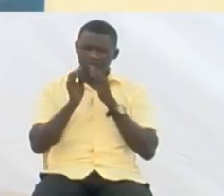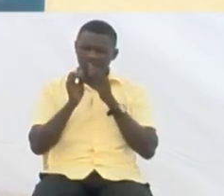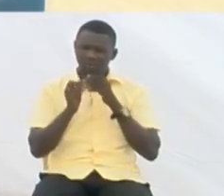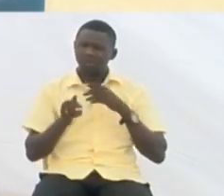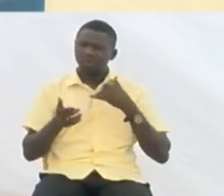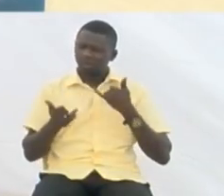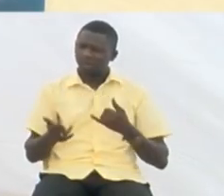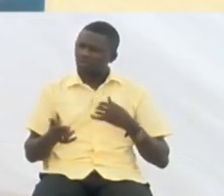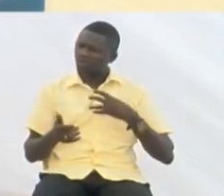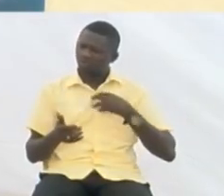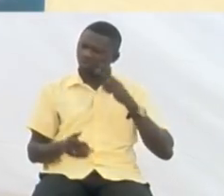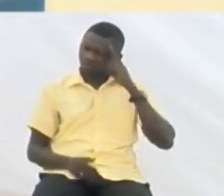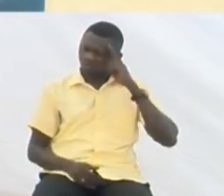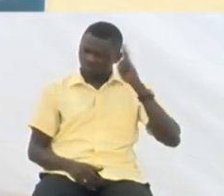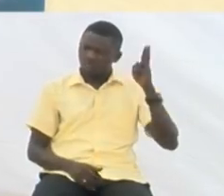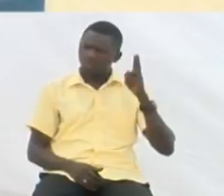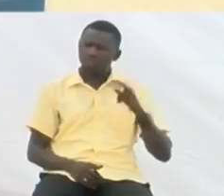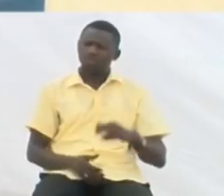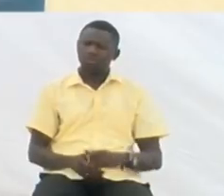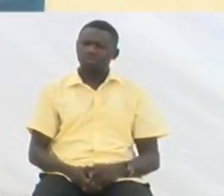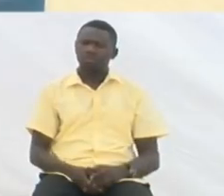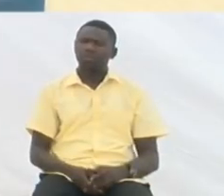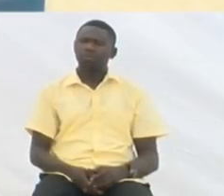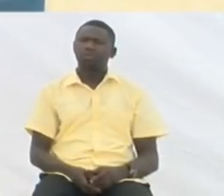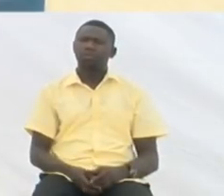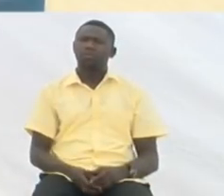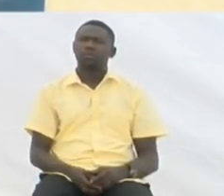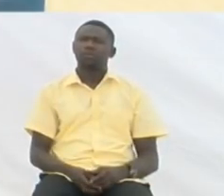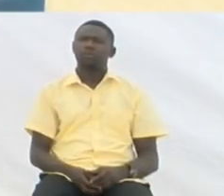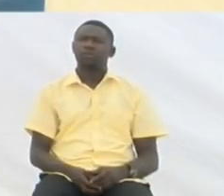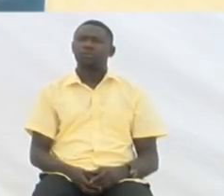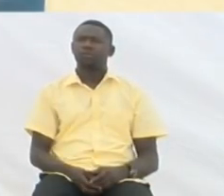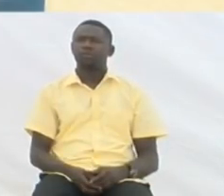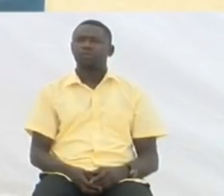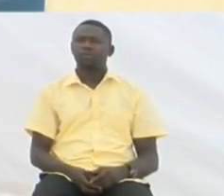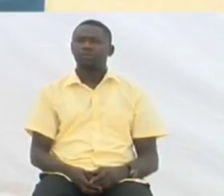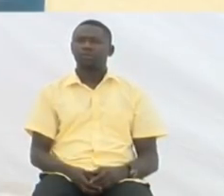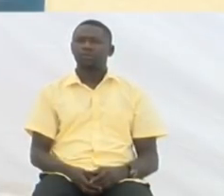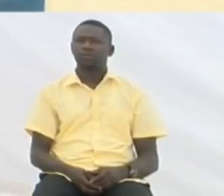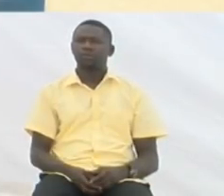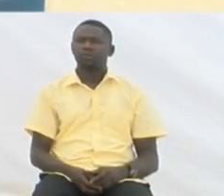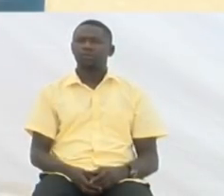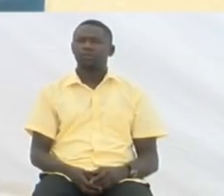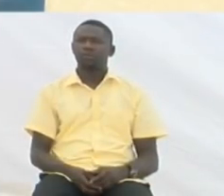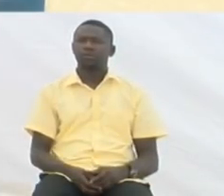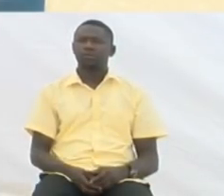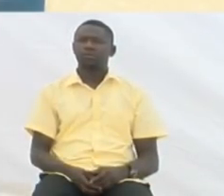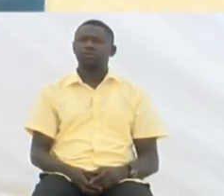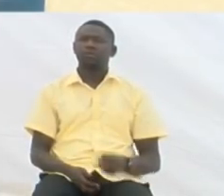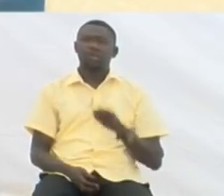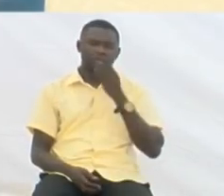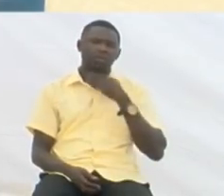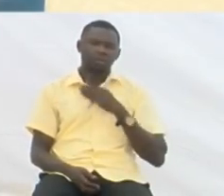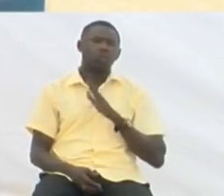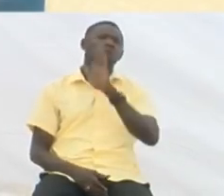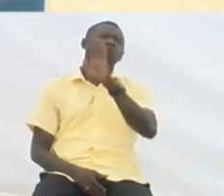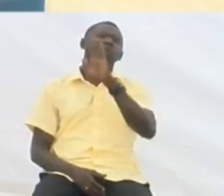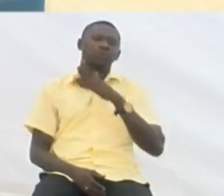them. We reminded them that now we are about to return home. They said, no,